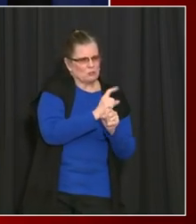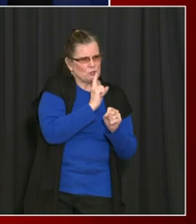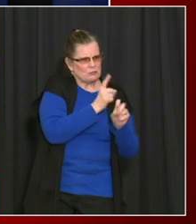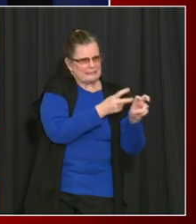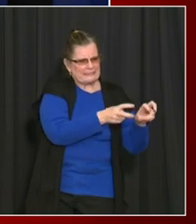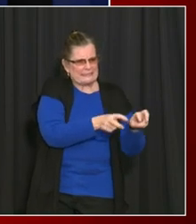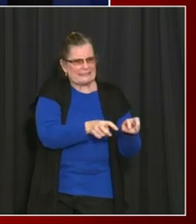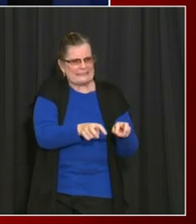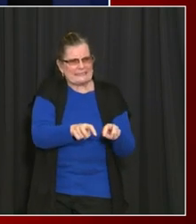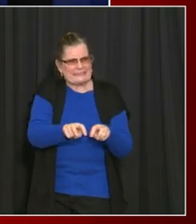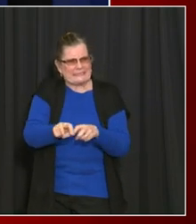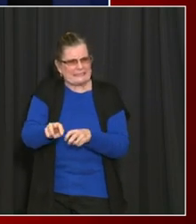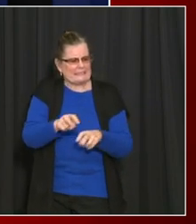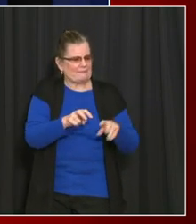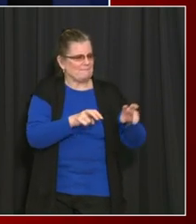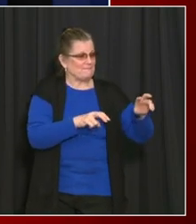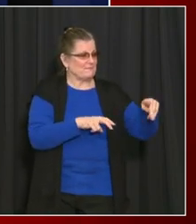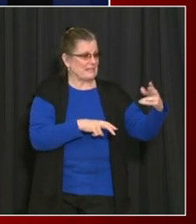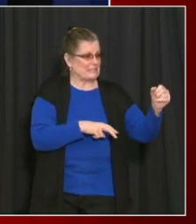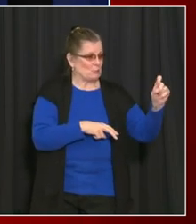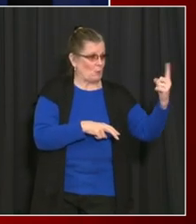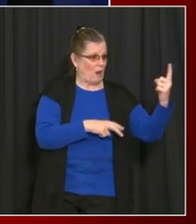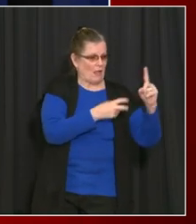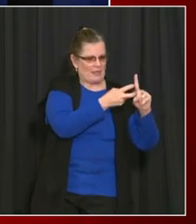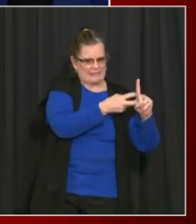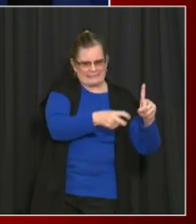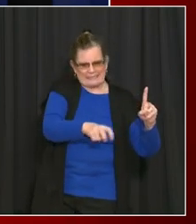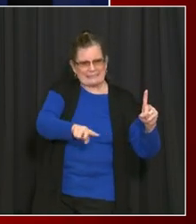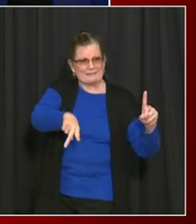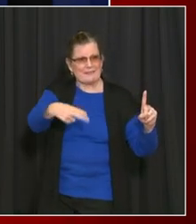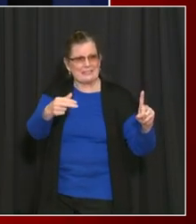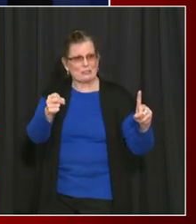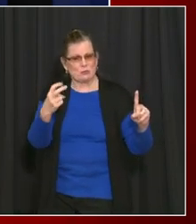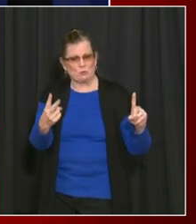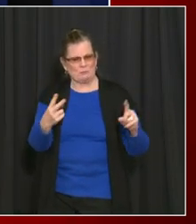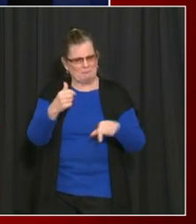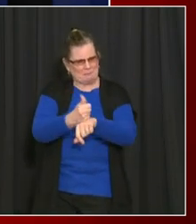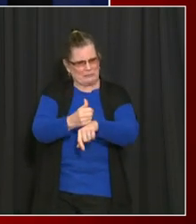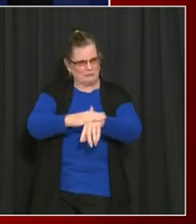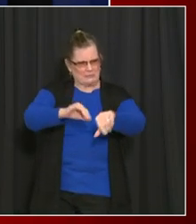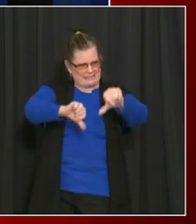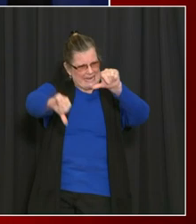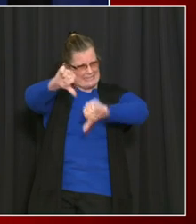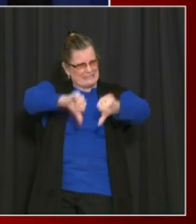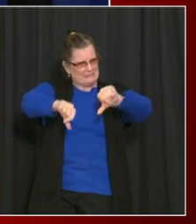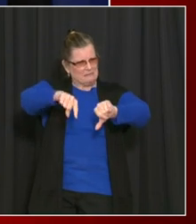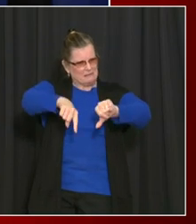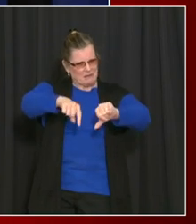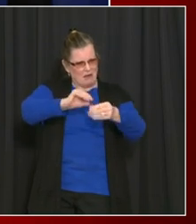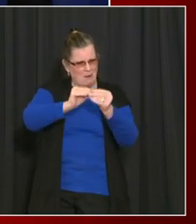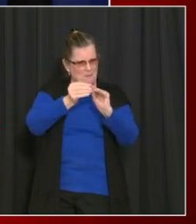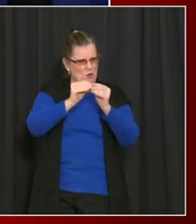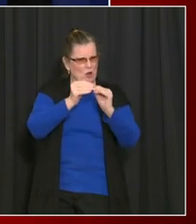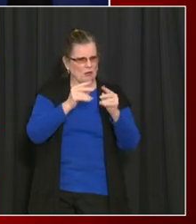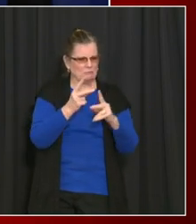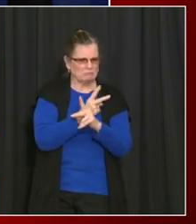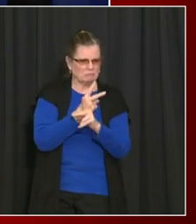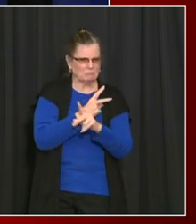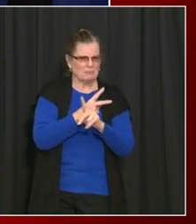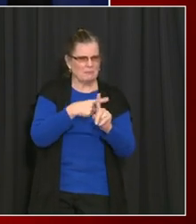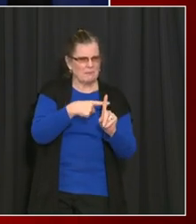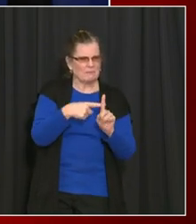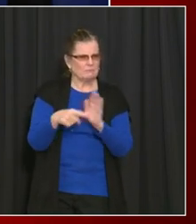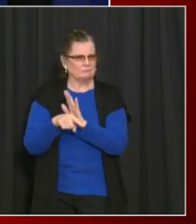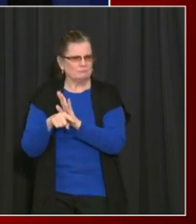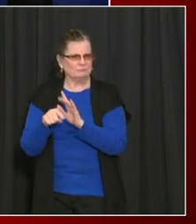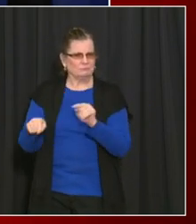is informed by that type of science. So again, there are some things that the data scientists at the health